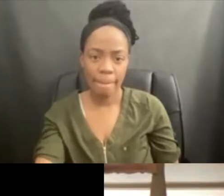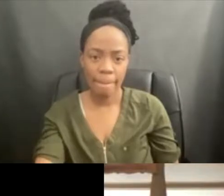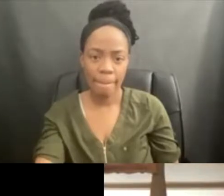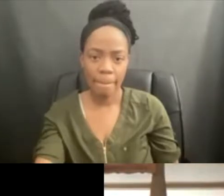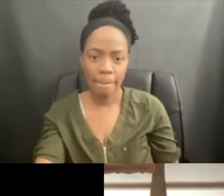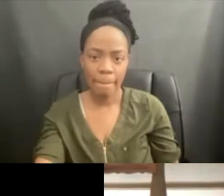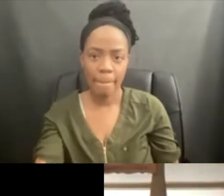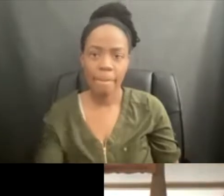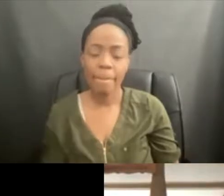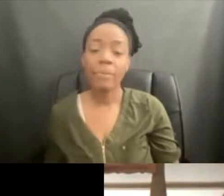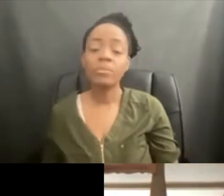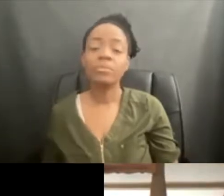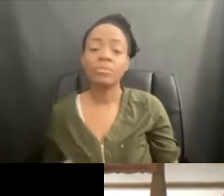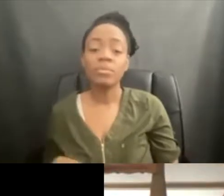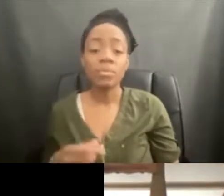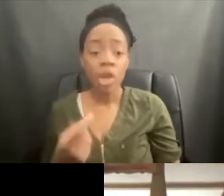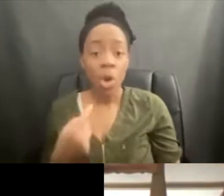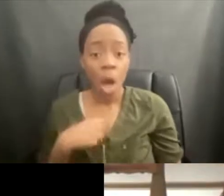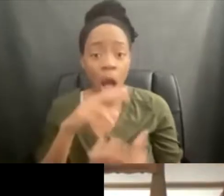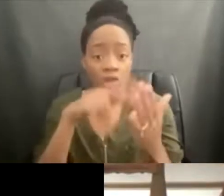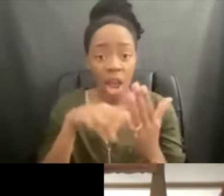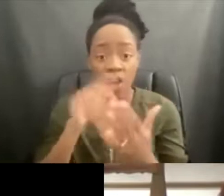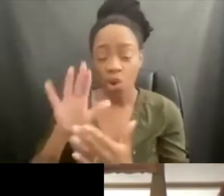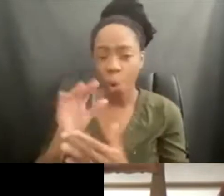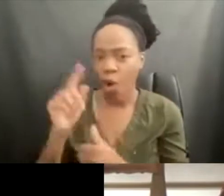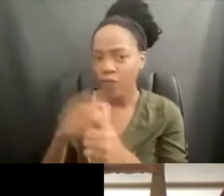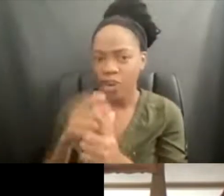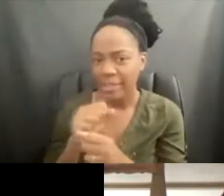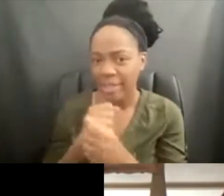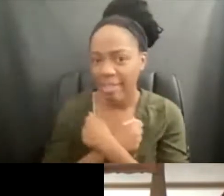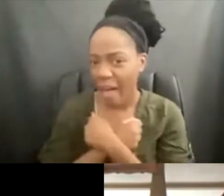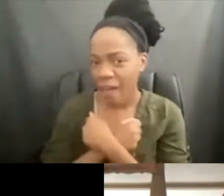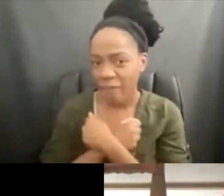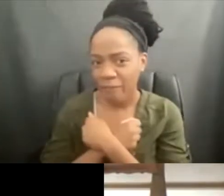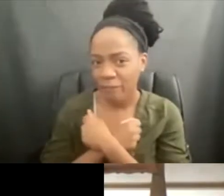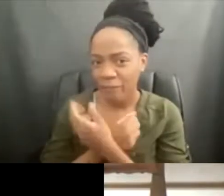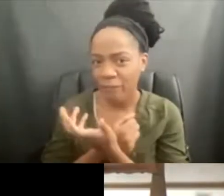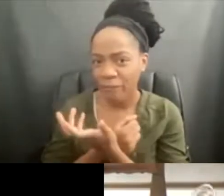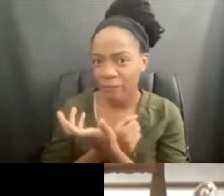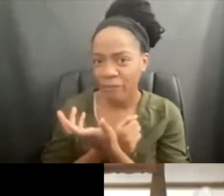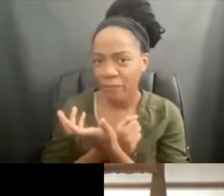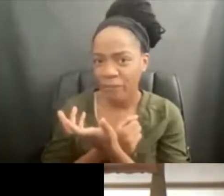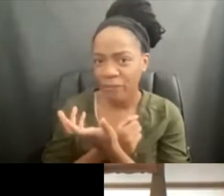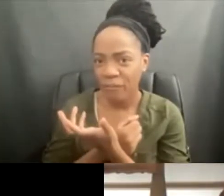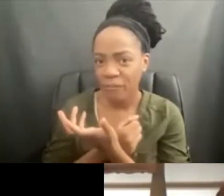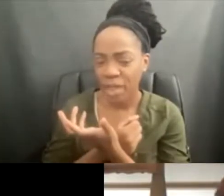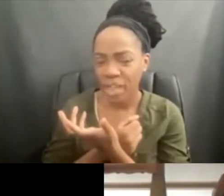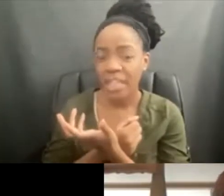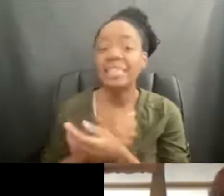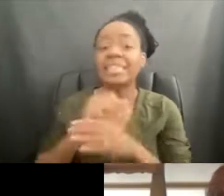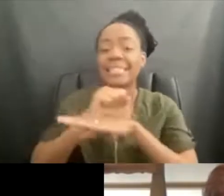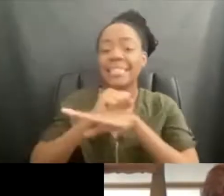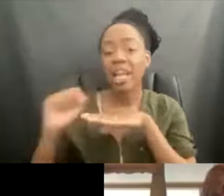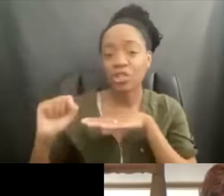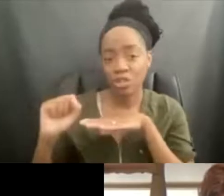One thing that I read was your first love was and is the stage. And I read that,